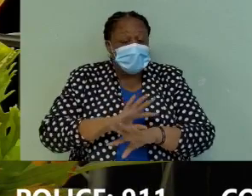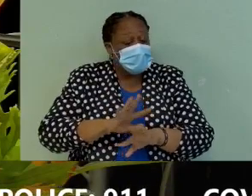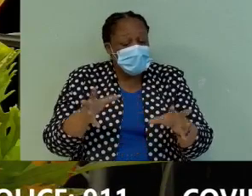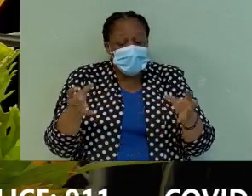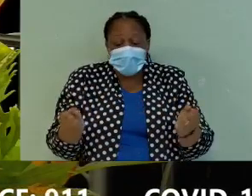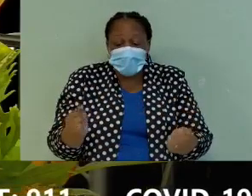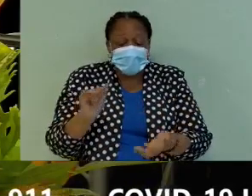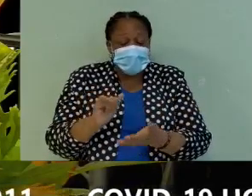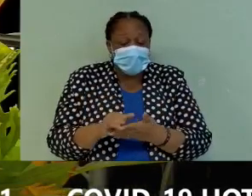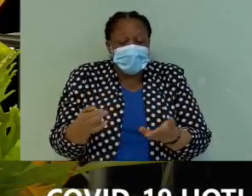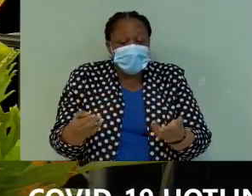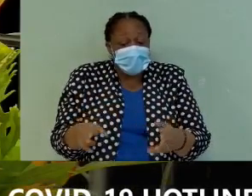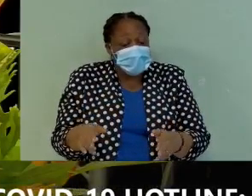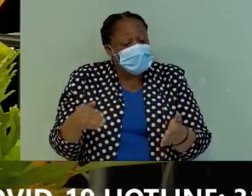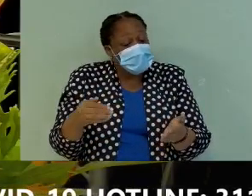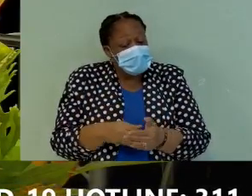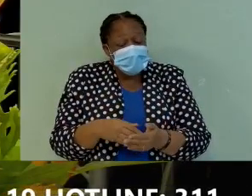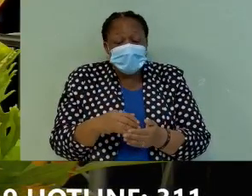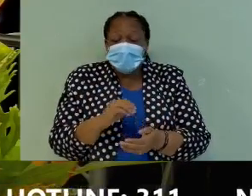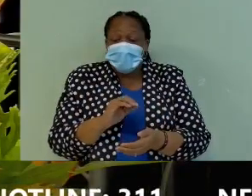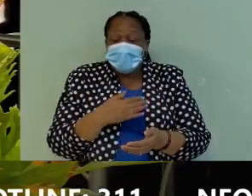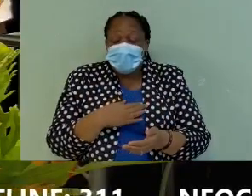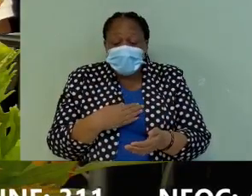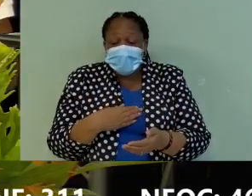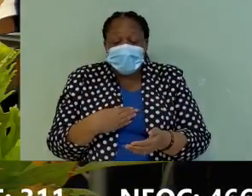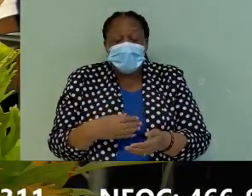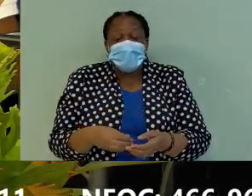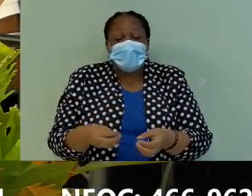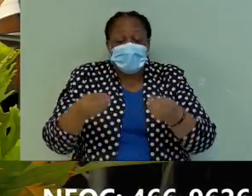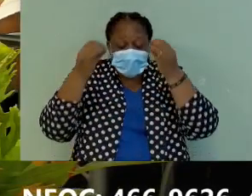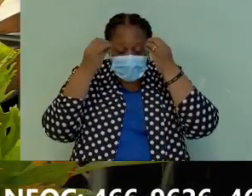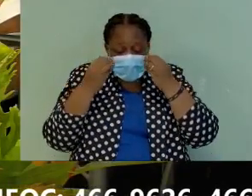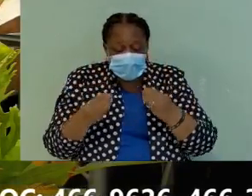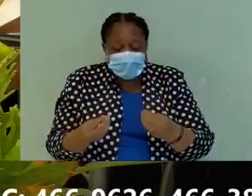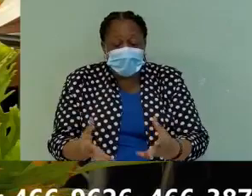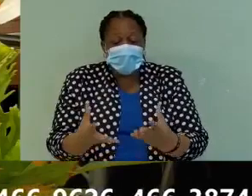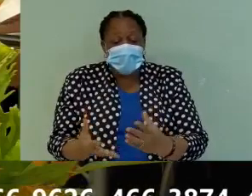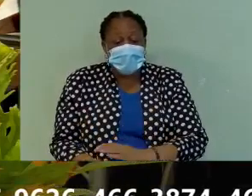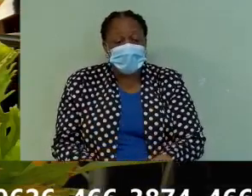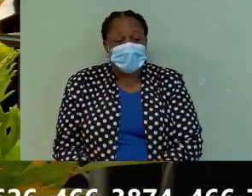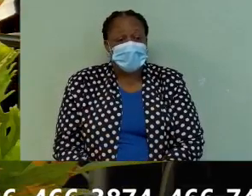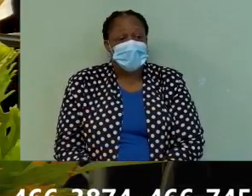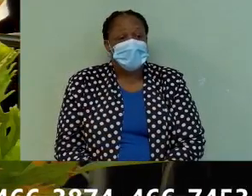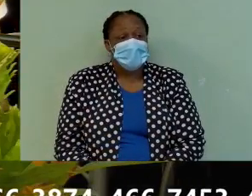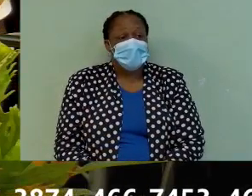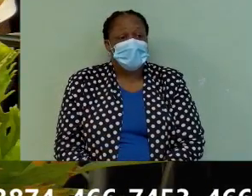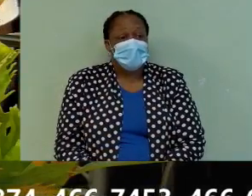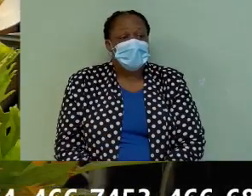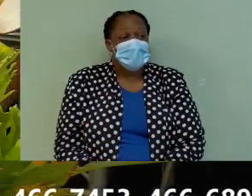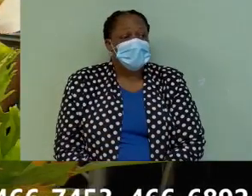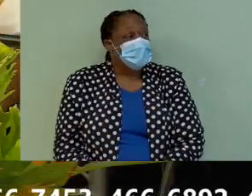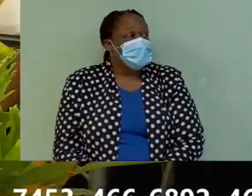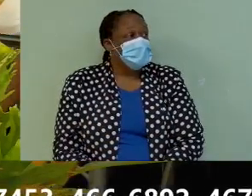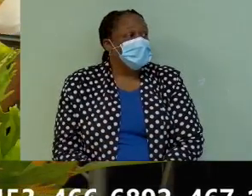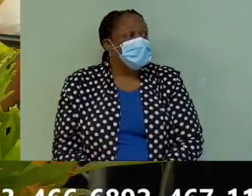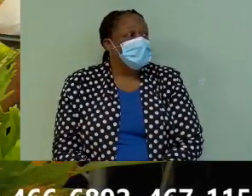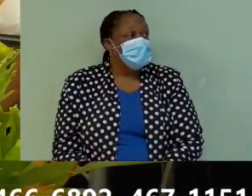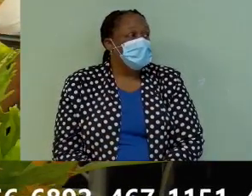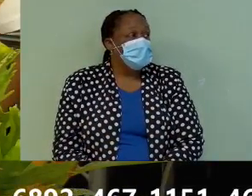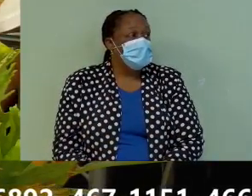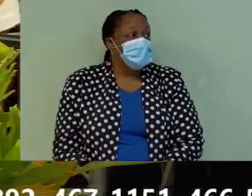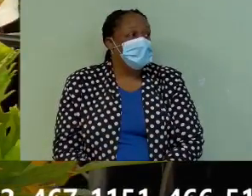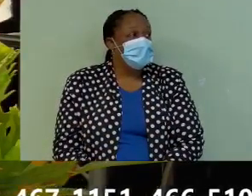We will no longer jeopardize this. So therefore, as of next week, we will